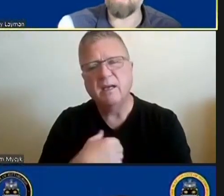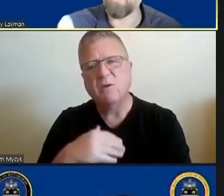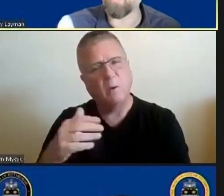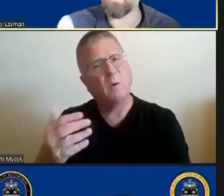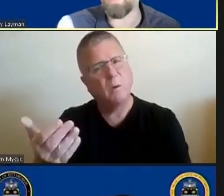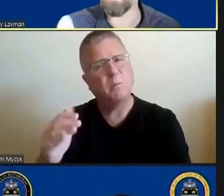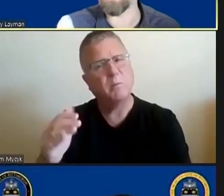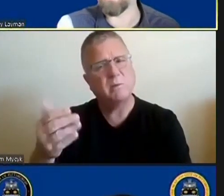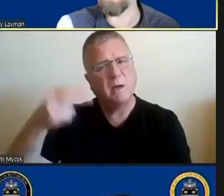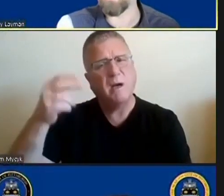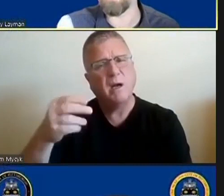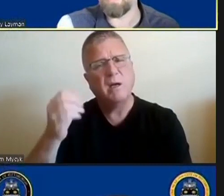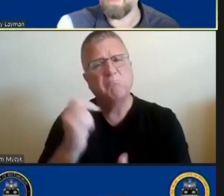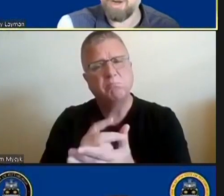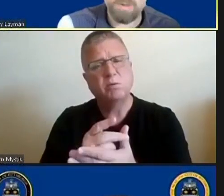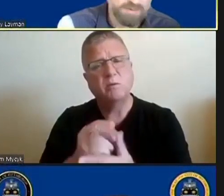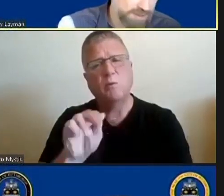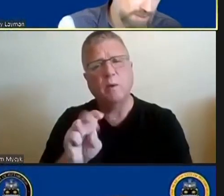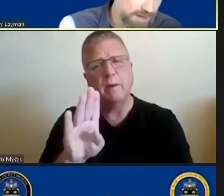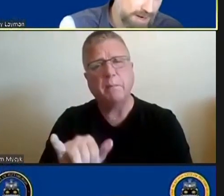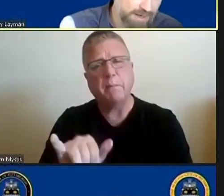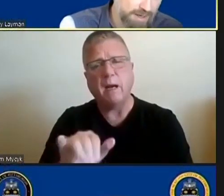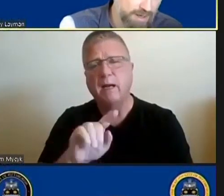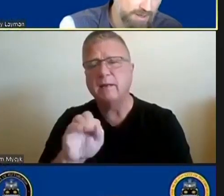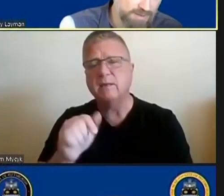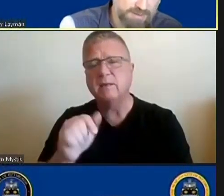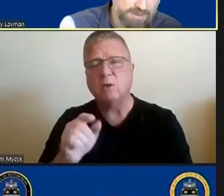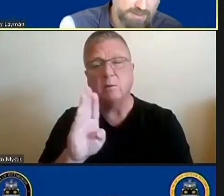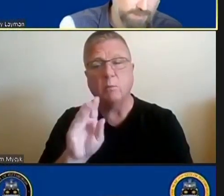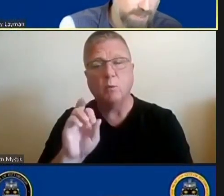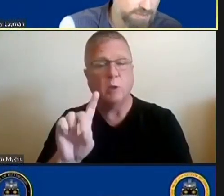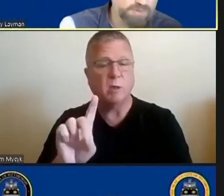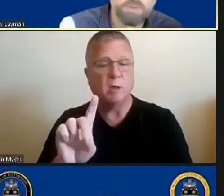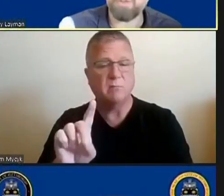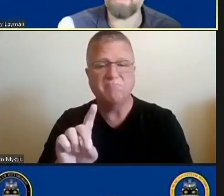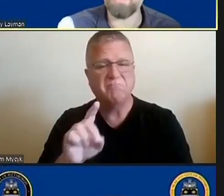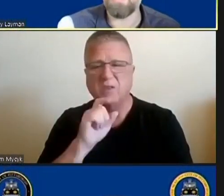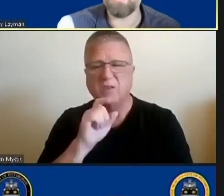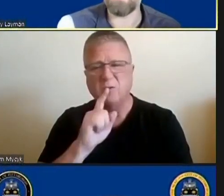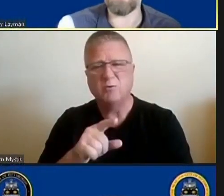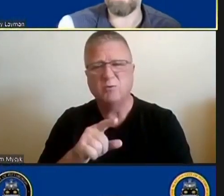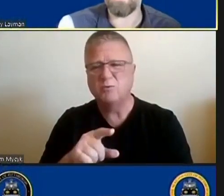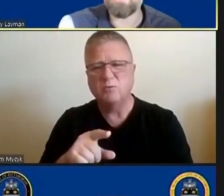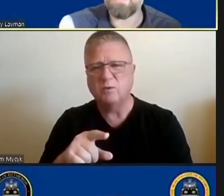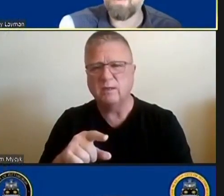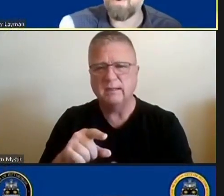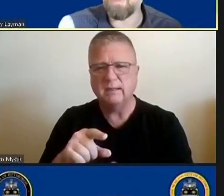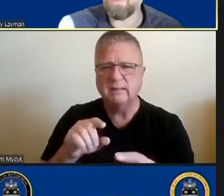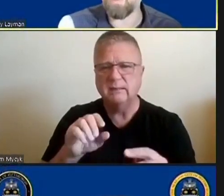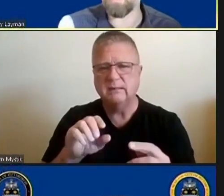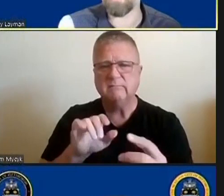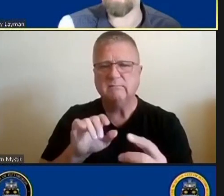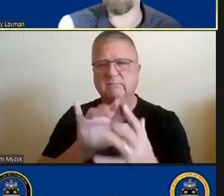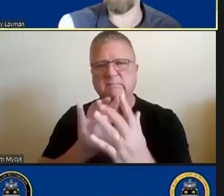approval rate by the zoning board. They are not terribly controversial when they come to the